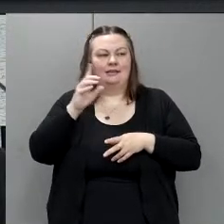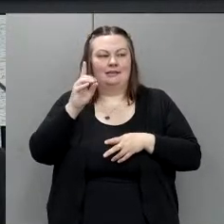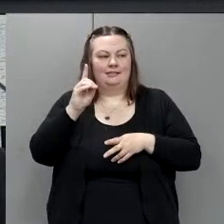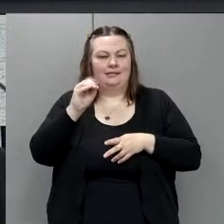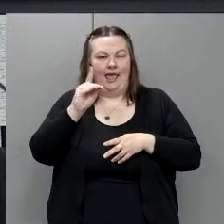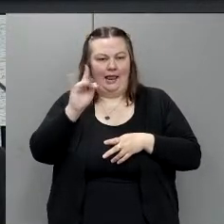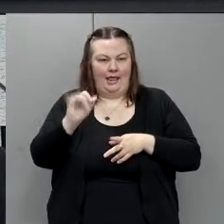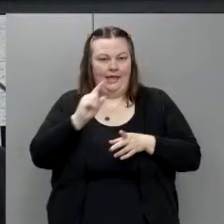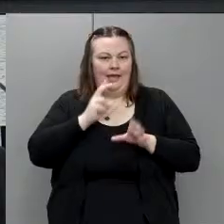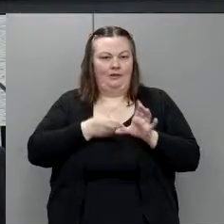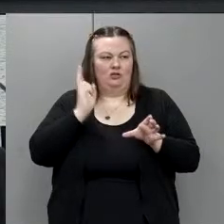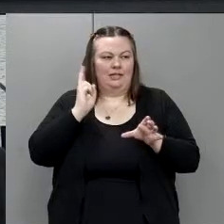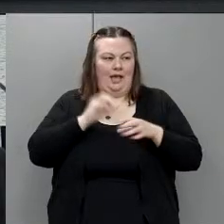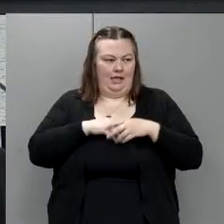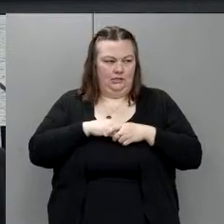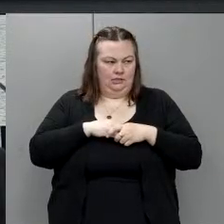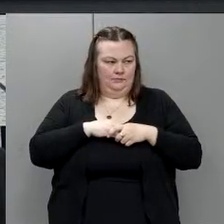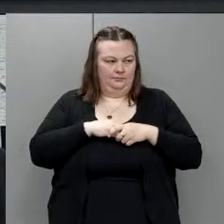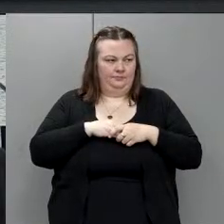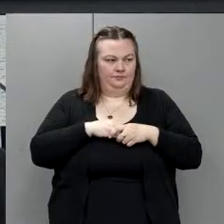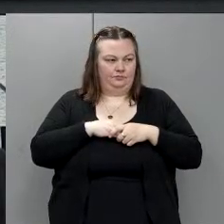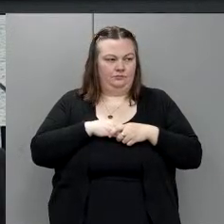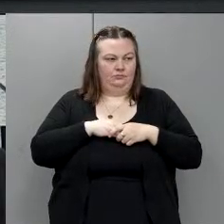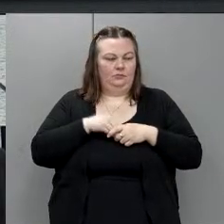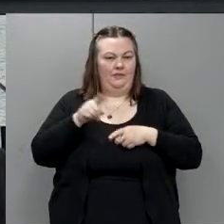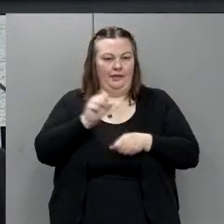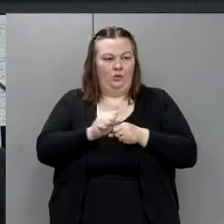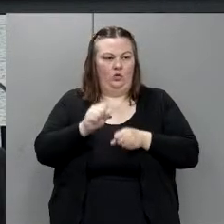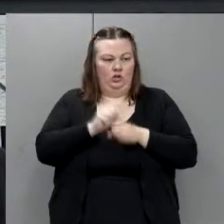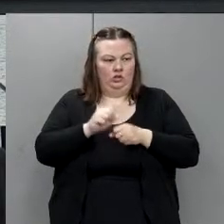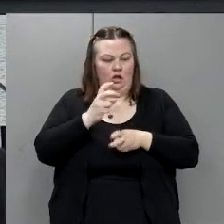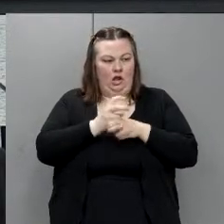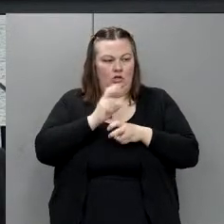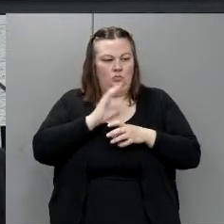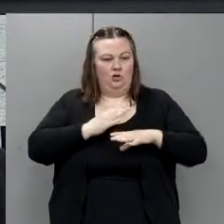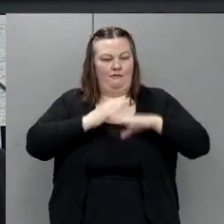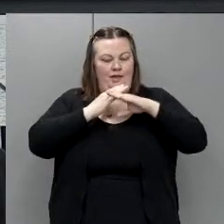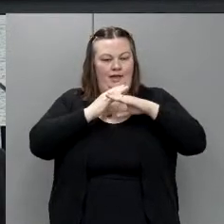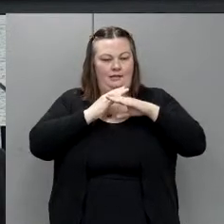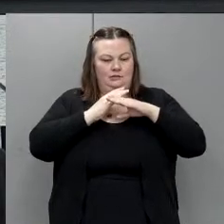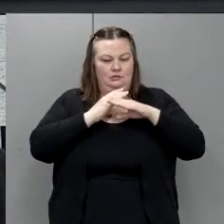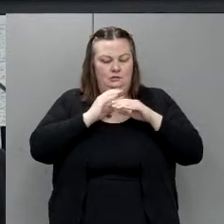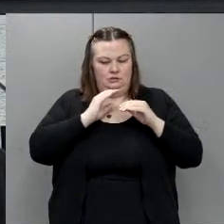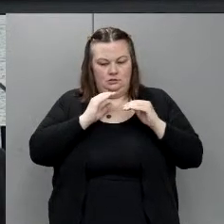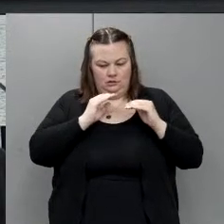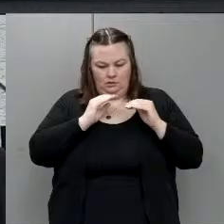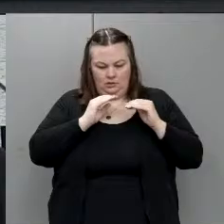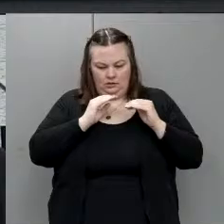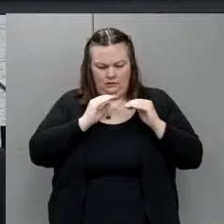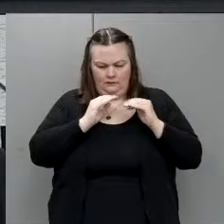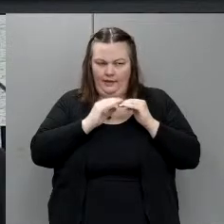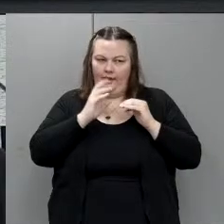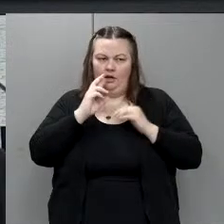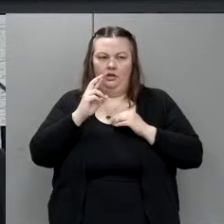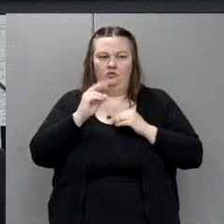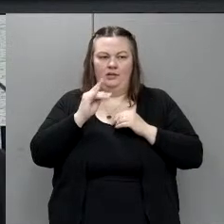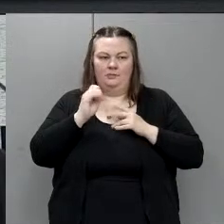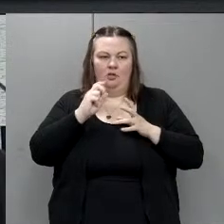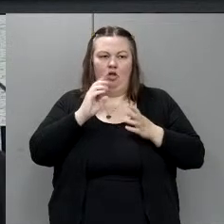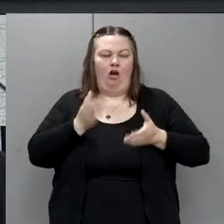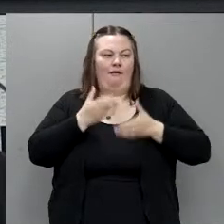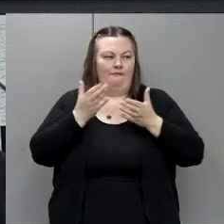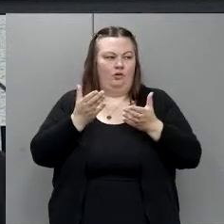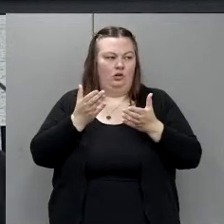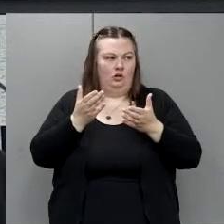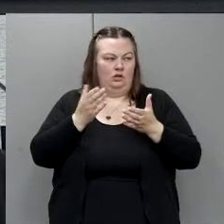had resigned. They worked hard to present a fair and reasonable offer. The offer was